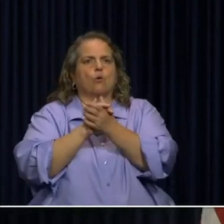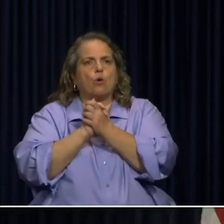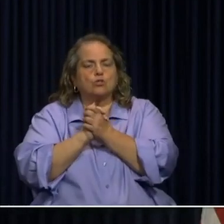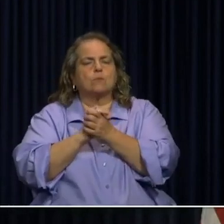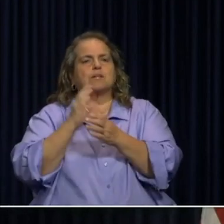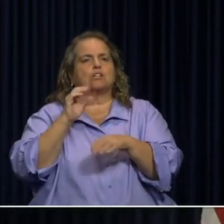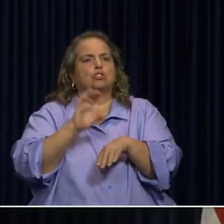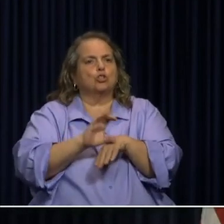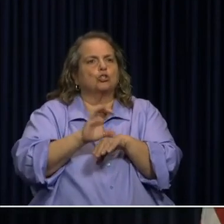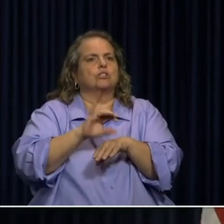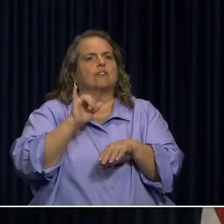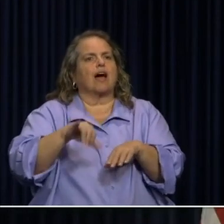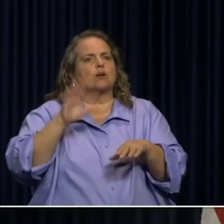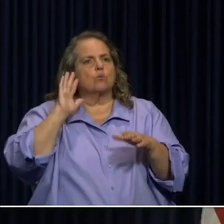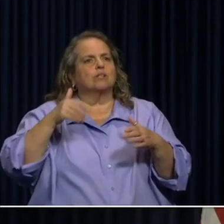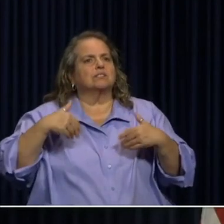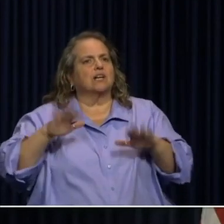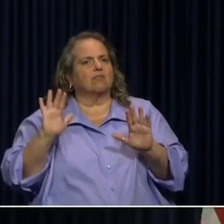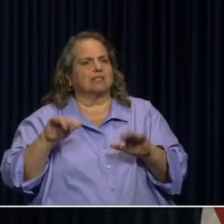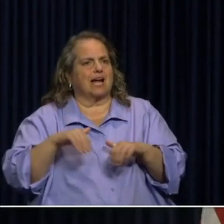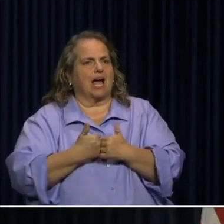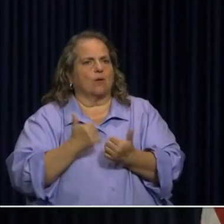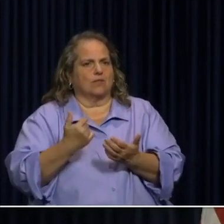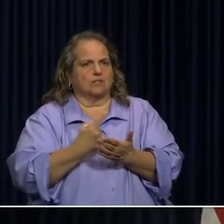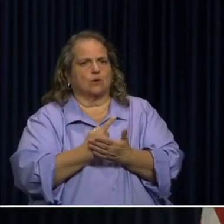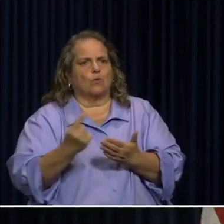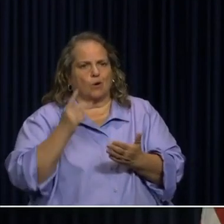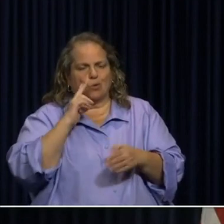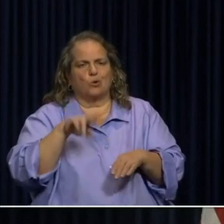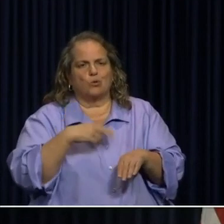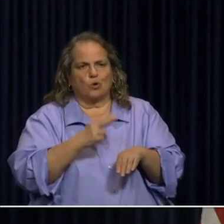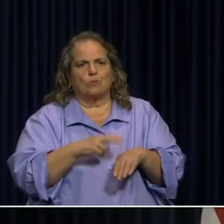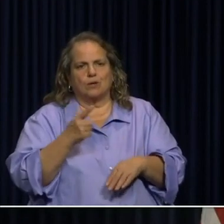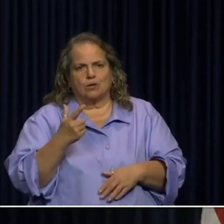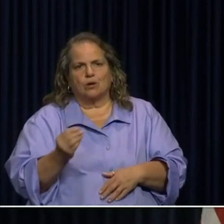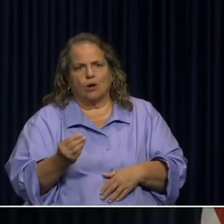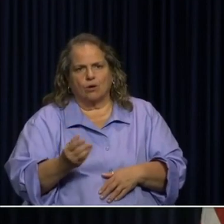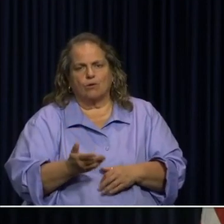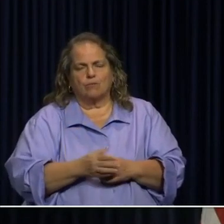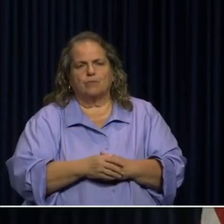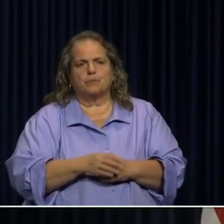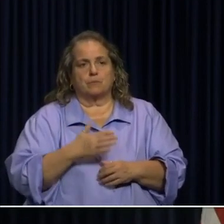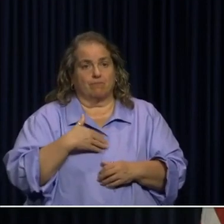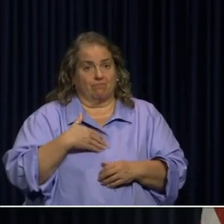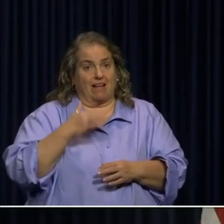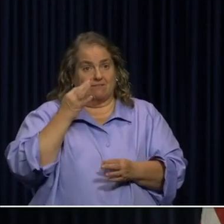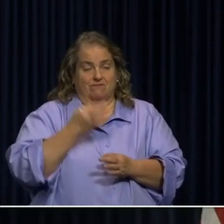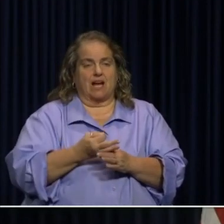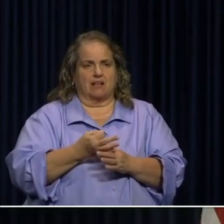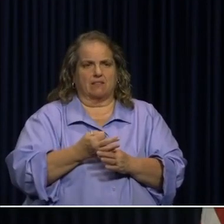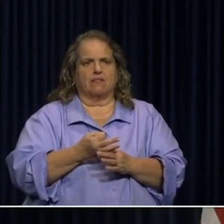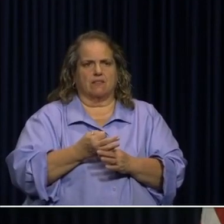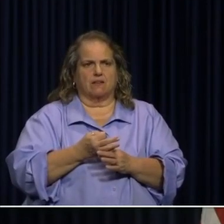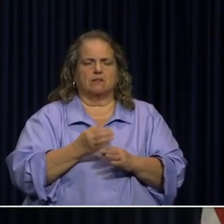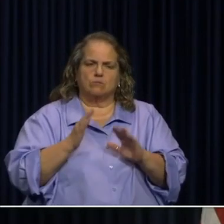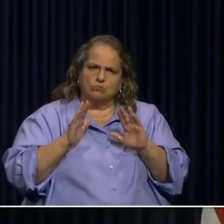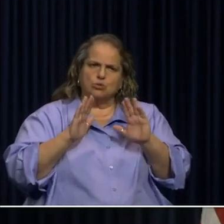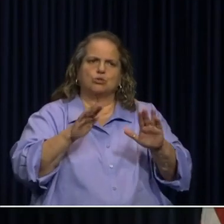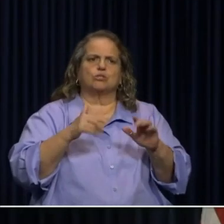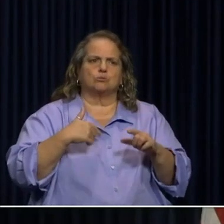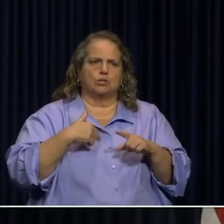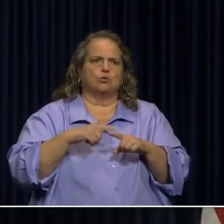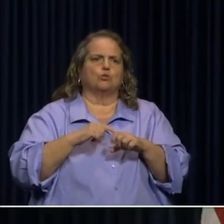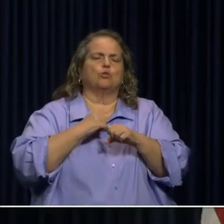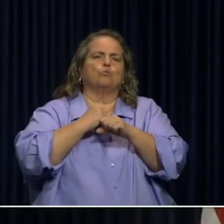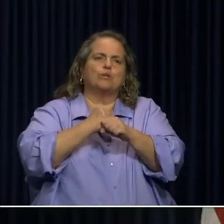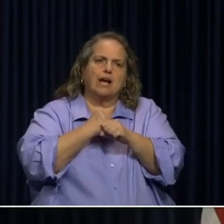and are willing to sacrifice how this week would normally go. My faith compels me to protect